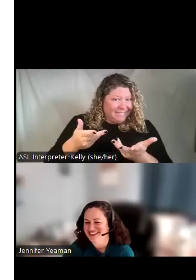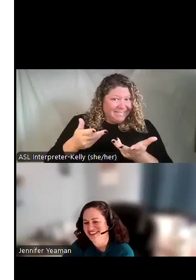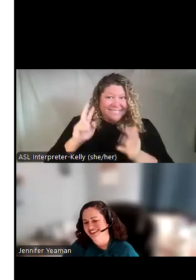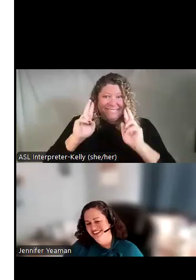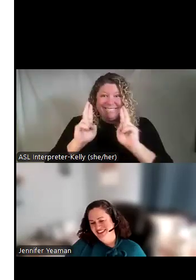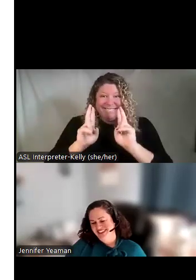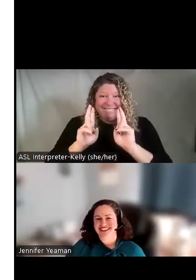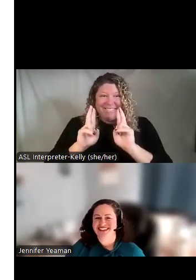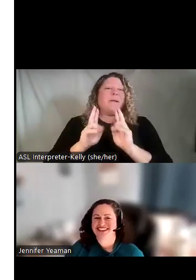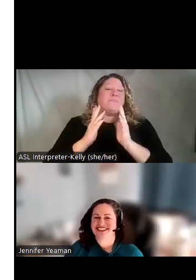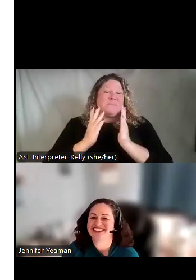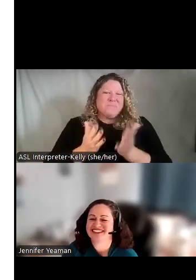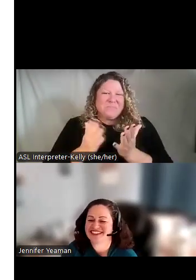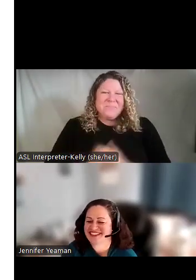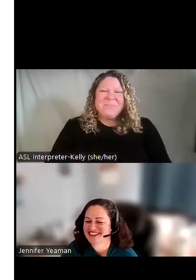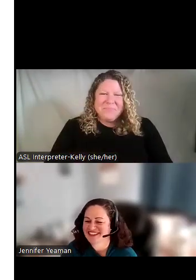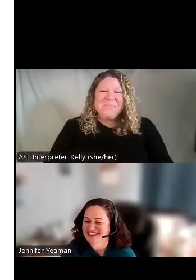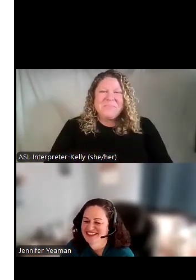live.